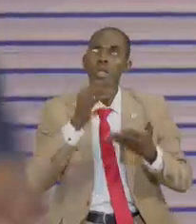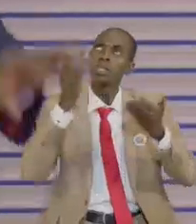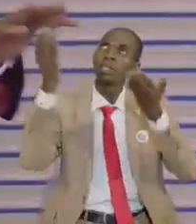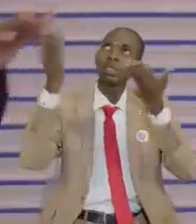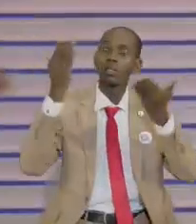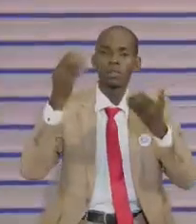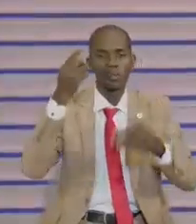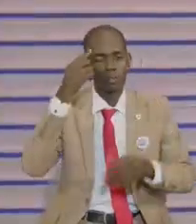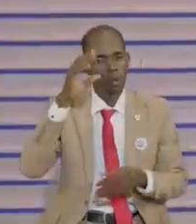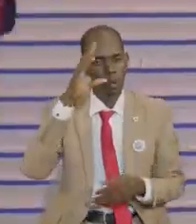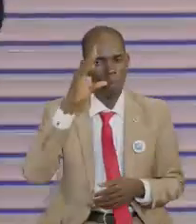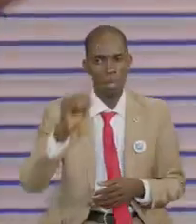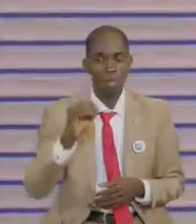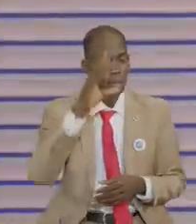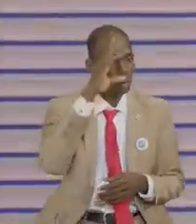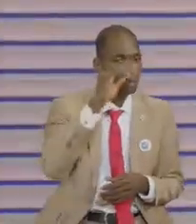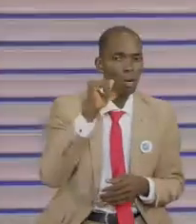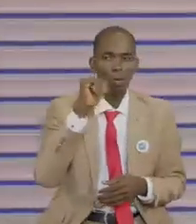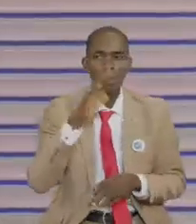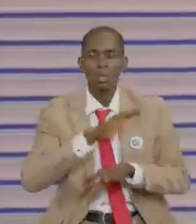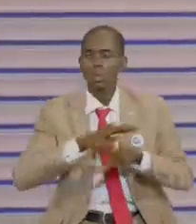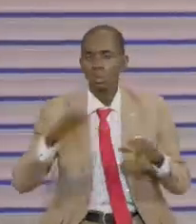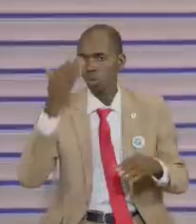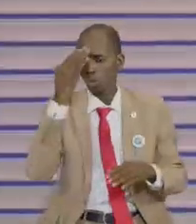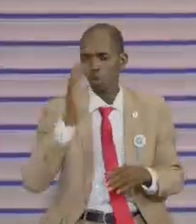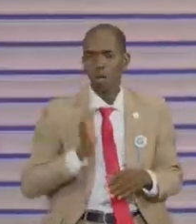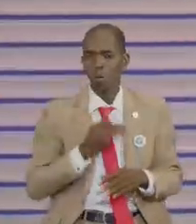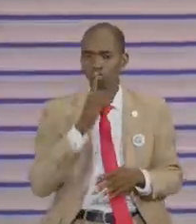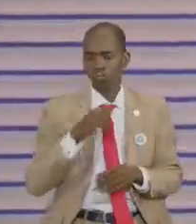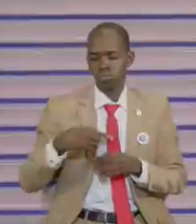The men, the women, the congregation, they do not know our lives.